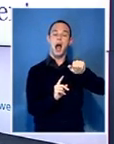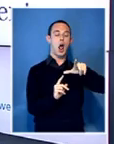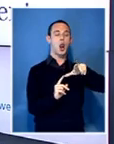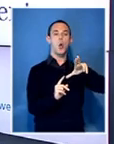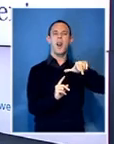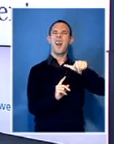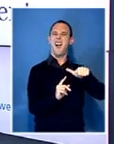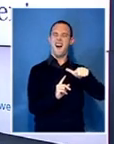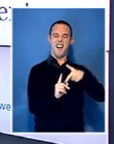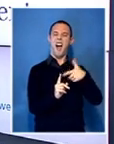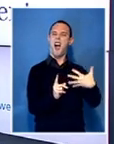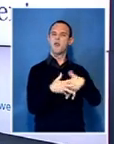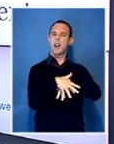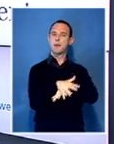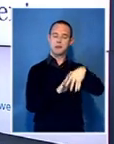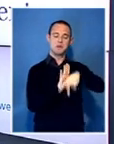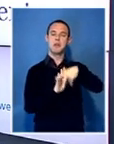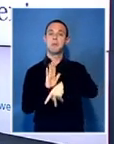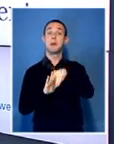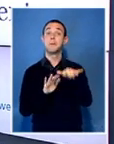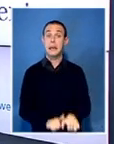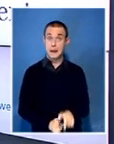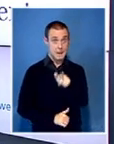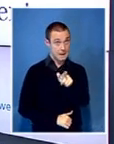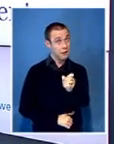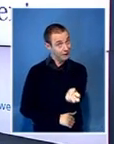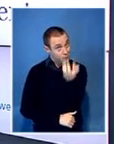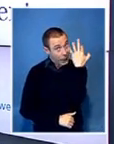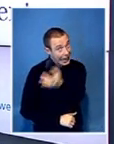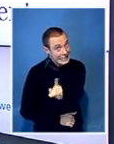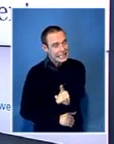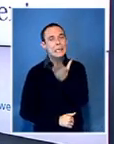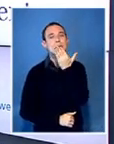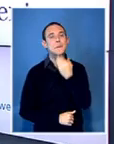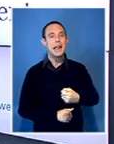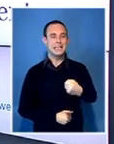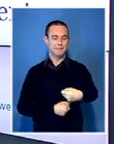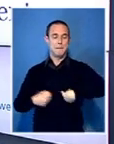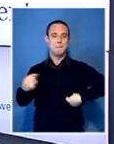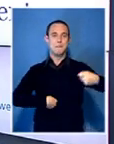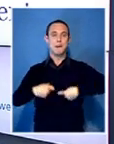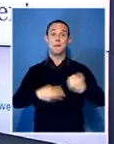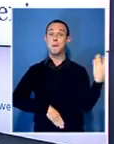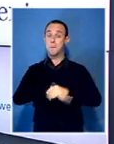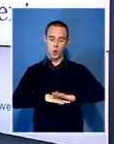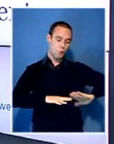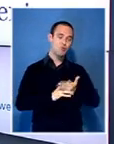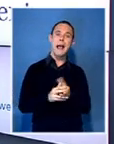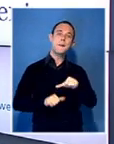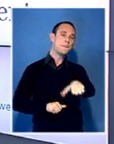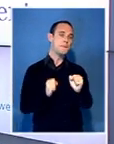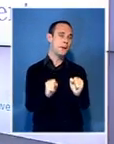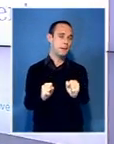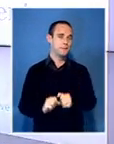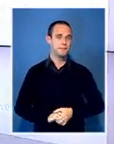they've asked in as far as transformation in sport? Don't forget to carry on sending those tweets, hashtag at SABC Elections. We take a quick break. Stay with